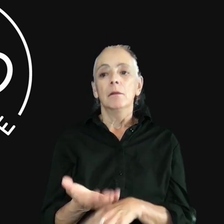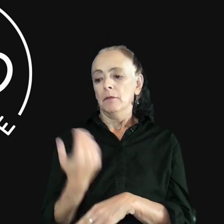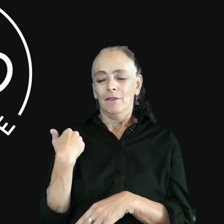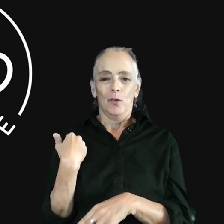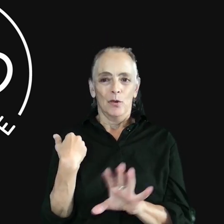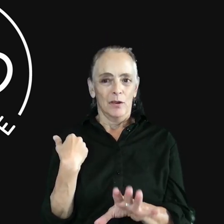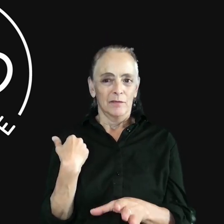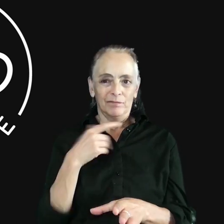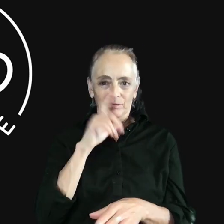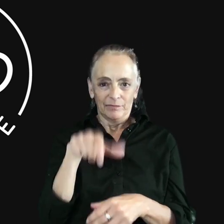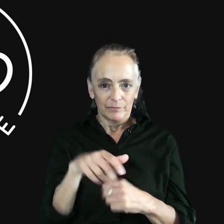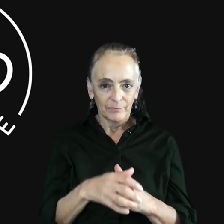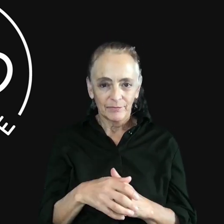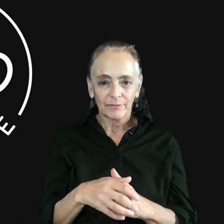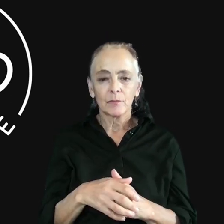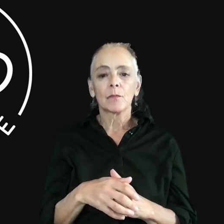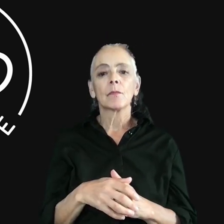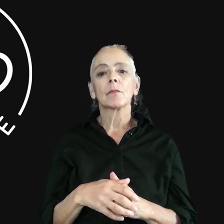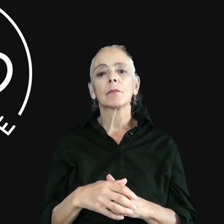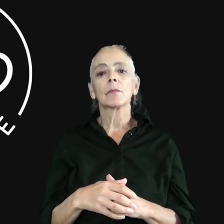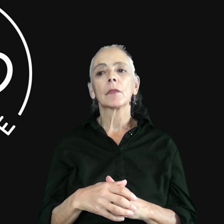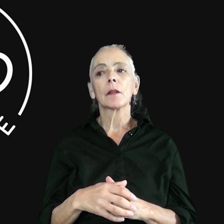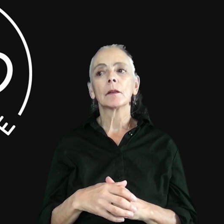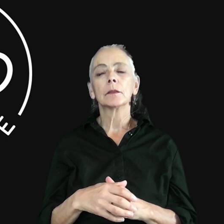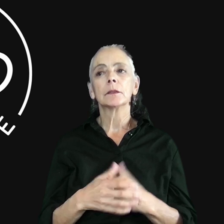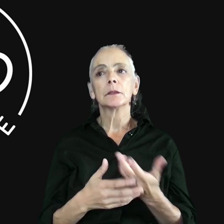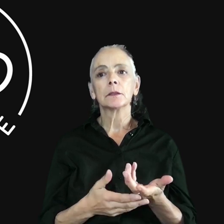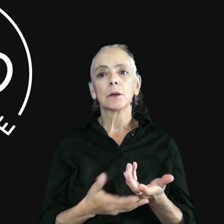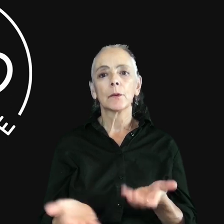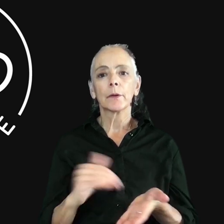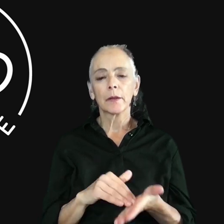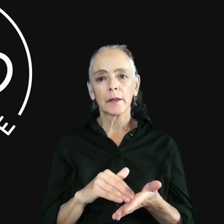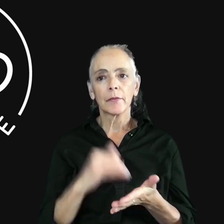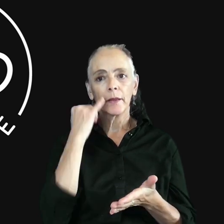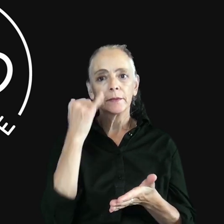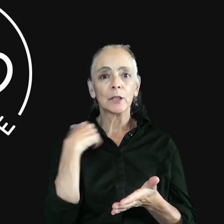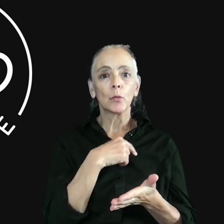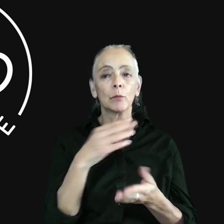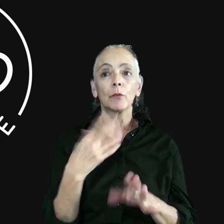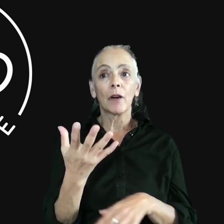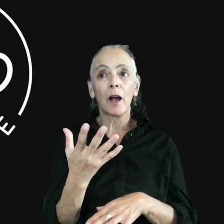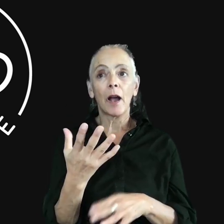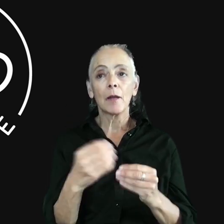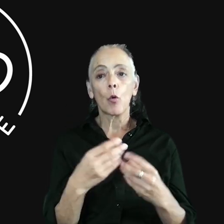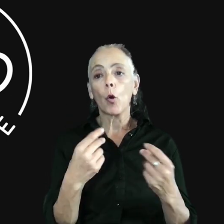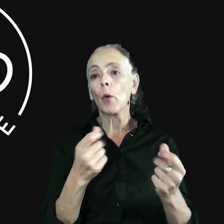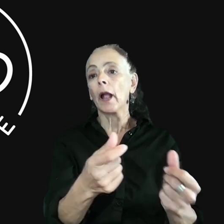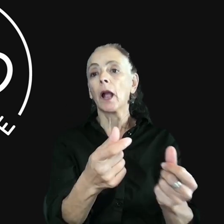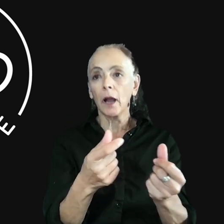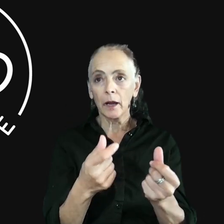do that as much before and so you know going back into this idea that we're providing you know quicker snappier